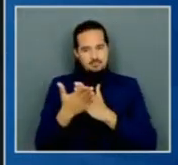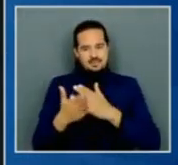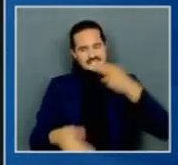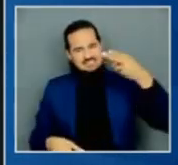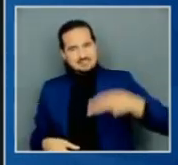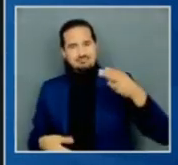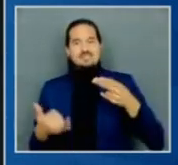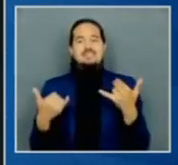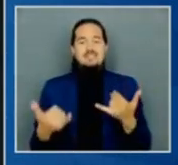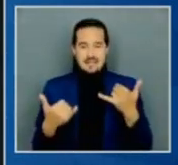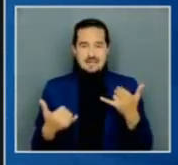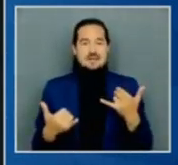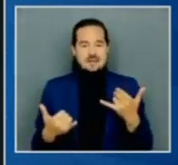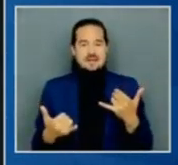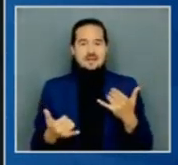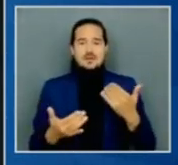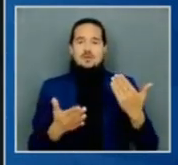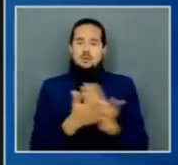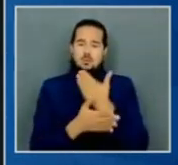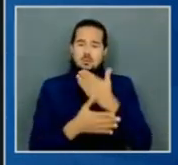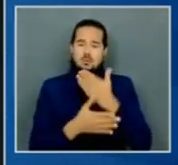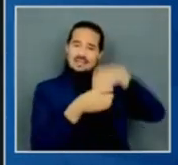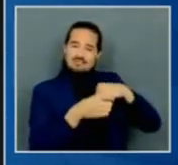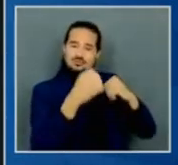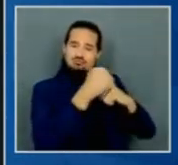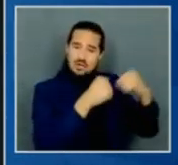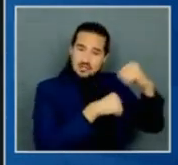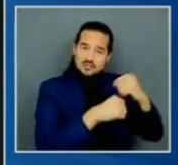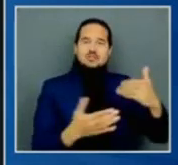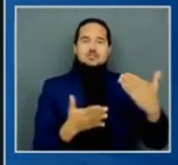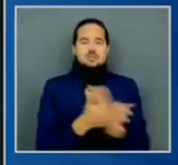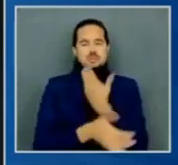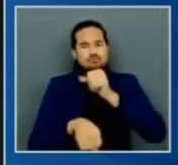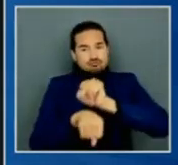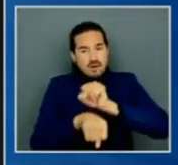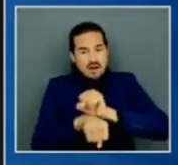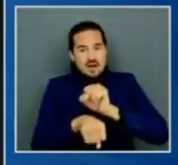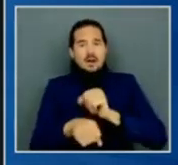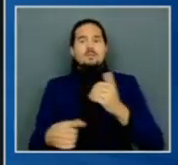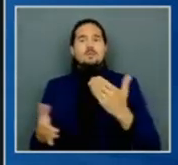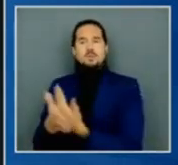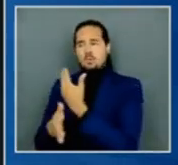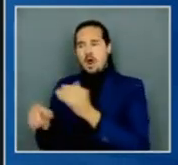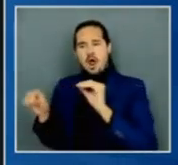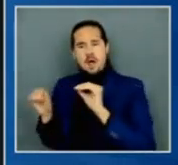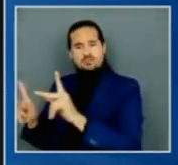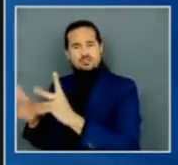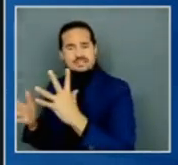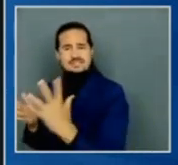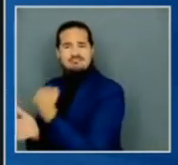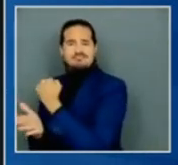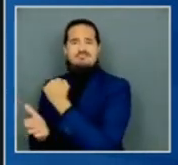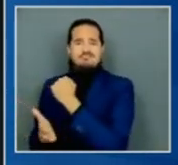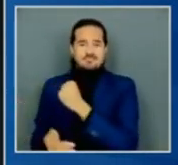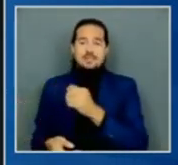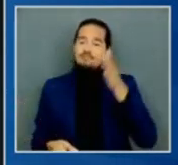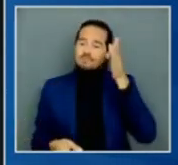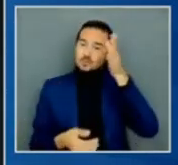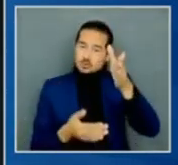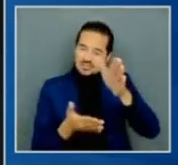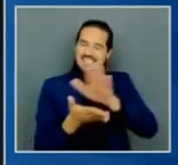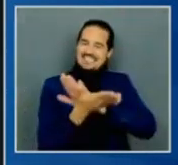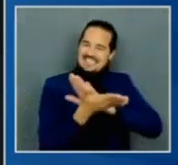history, modernizing our infrastructure, creating jobs and opportunity, and helping to usher in a